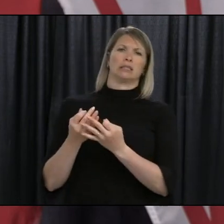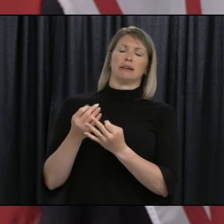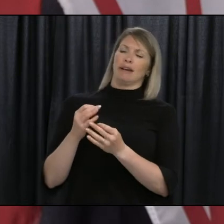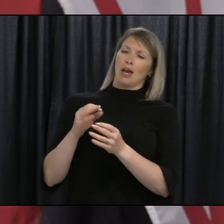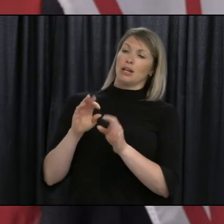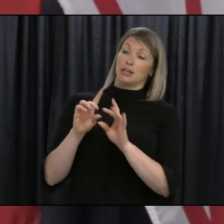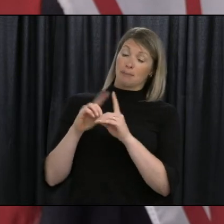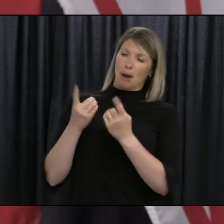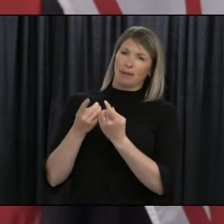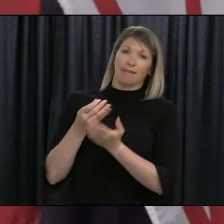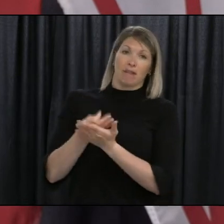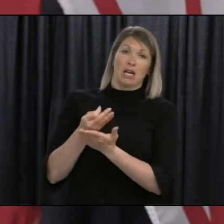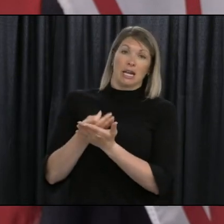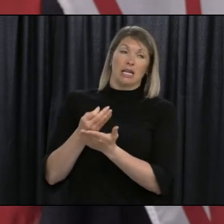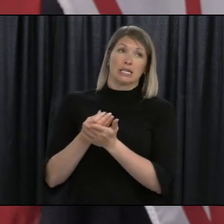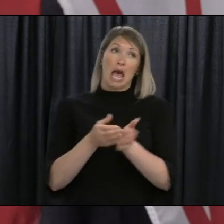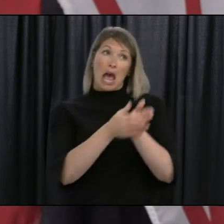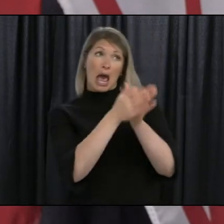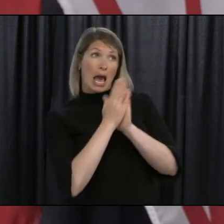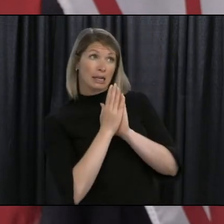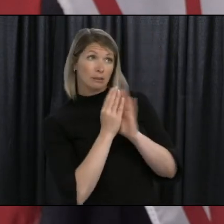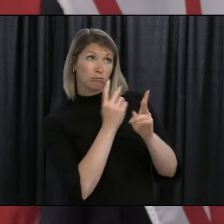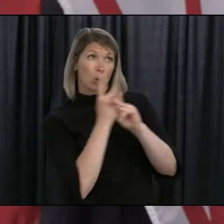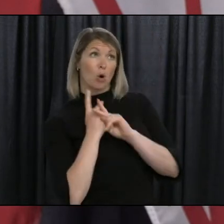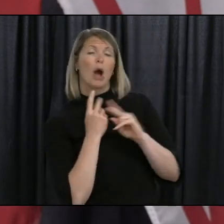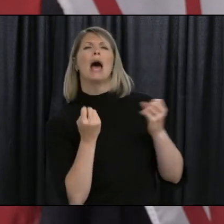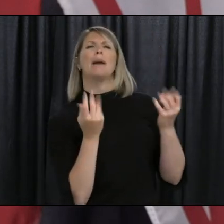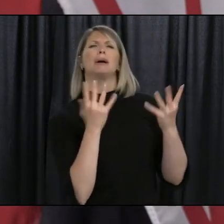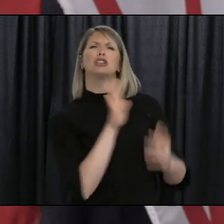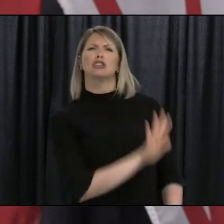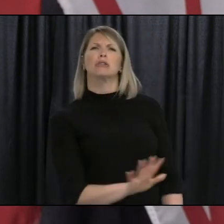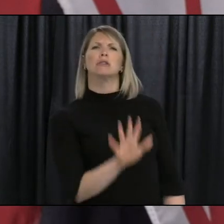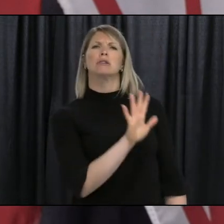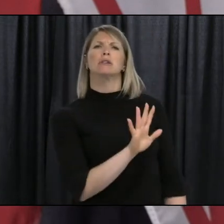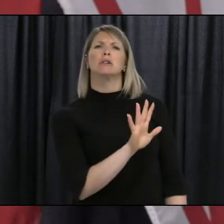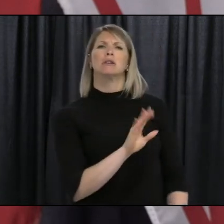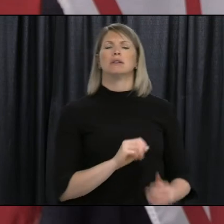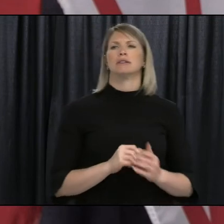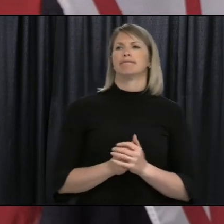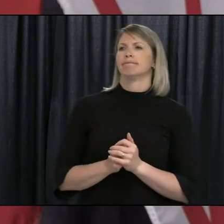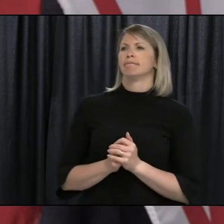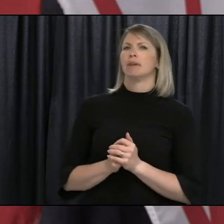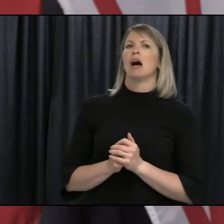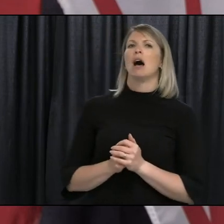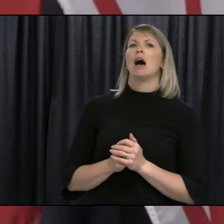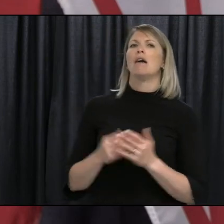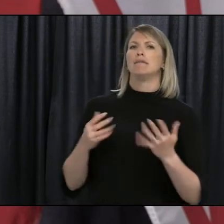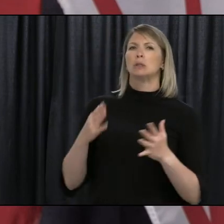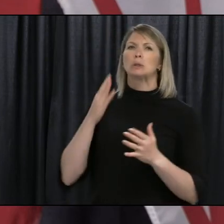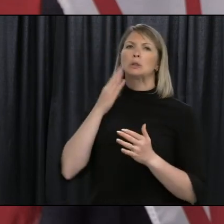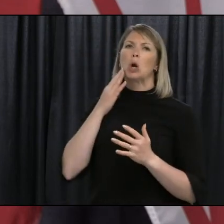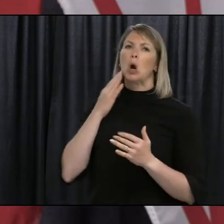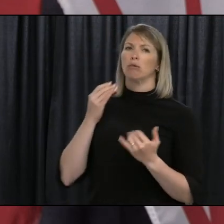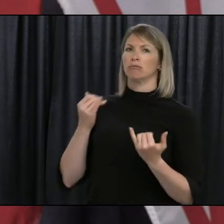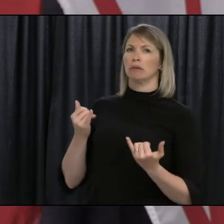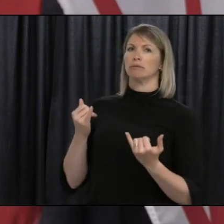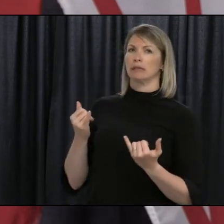I don't think we're in a position at this particular point to pinpoint that. I know that